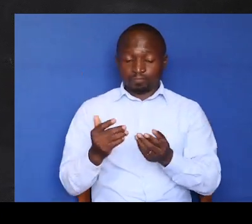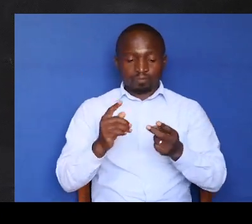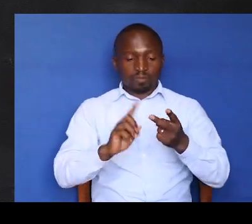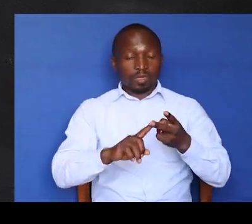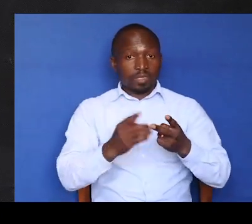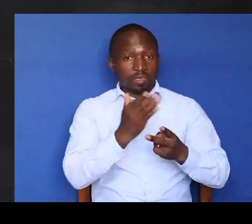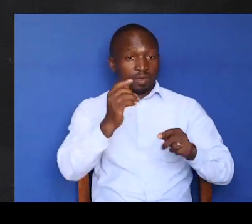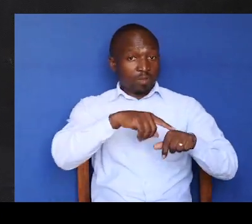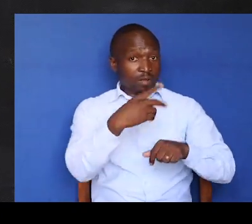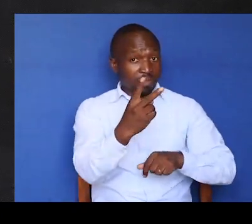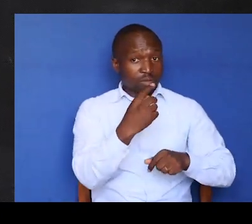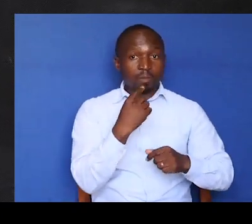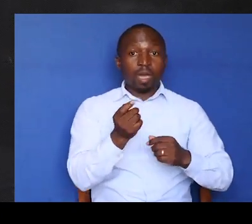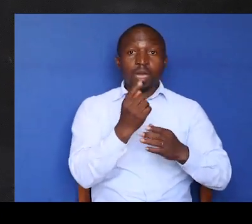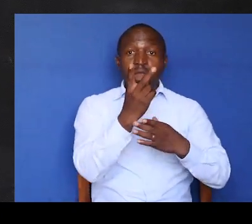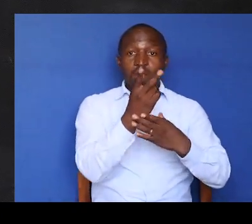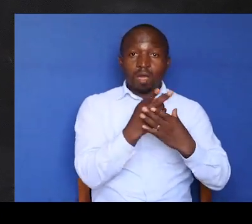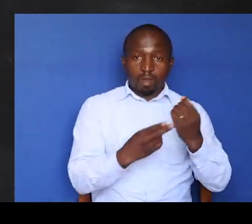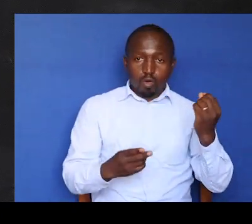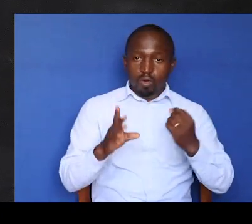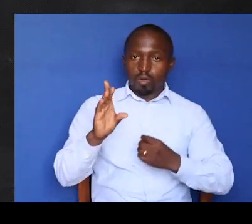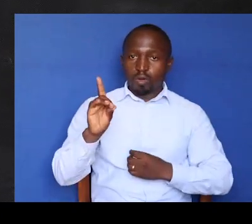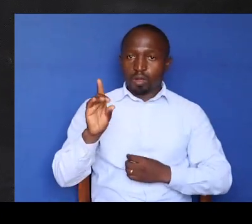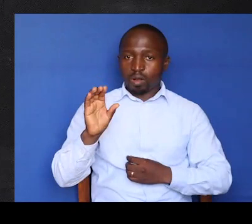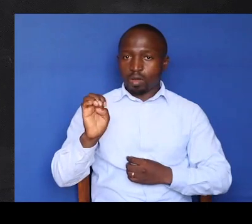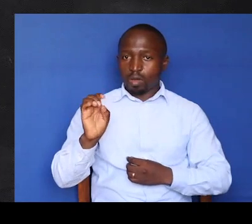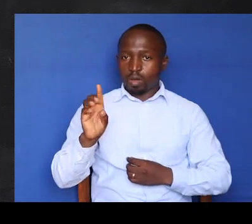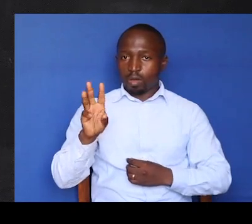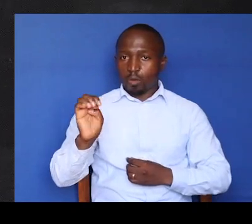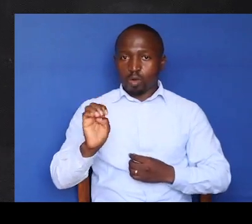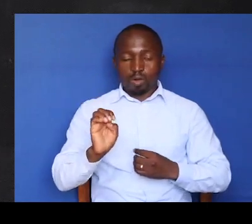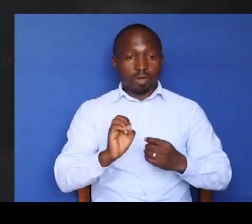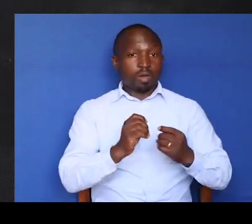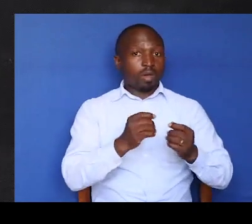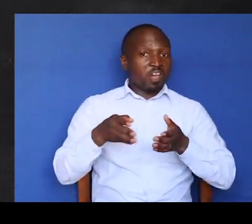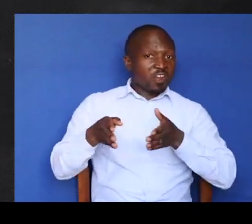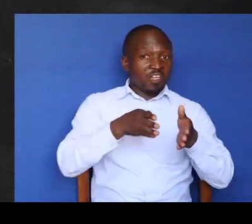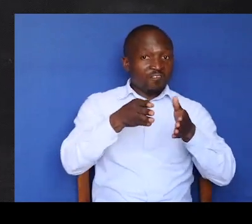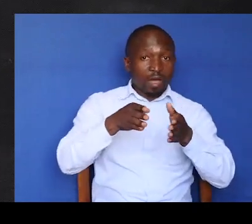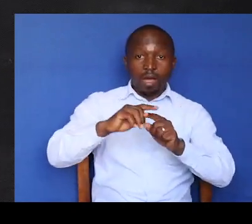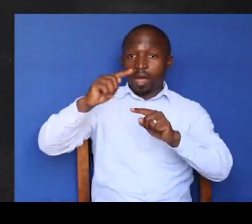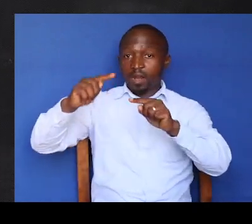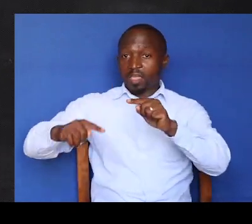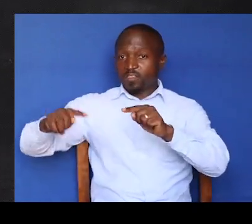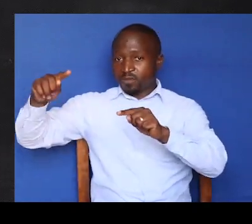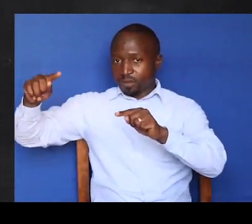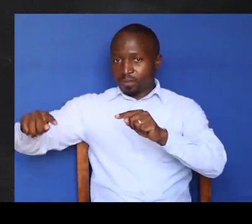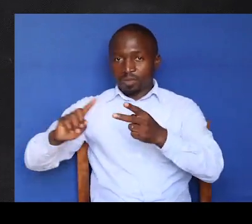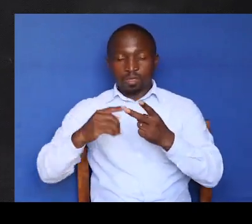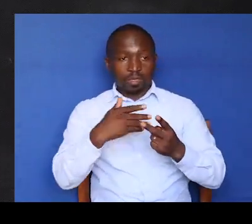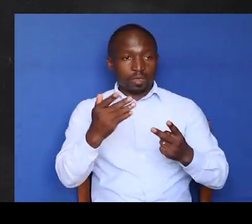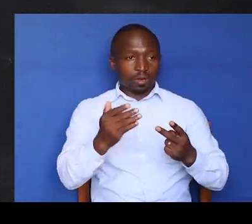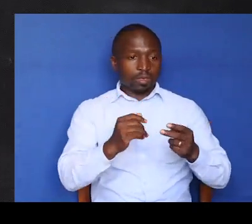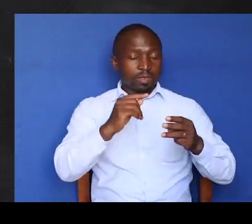double river regime. But if a river used to develop more than 2 peaks of high water in a year, that is complex